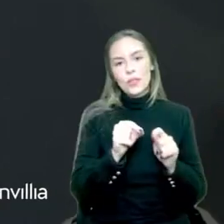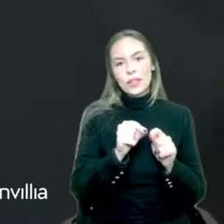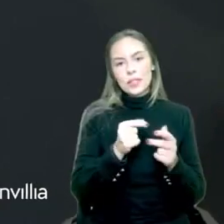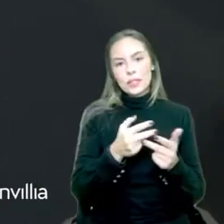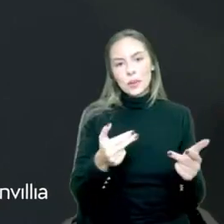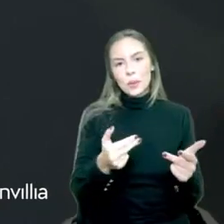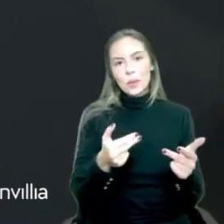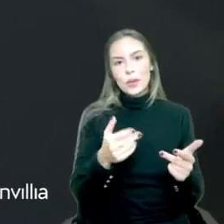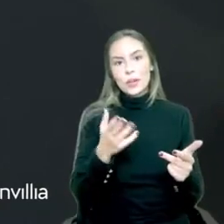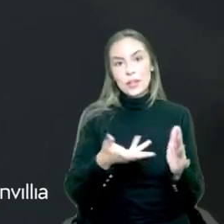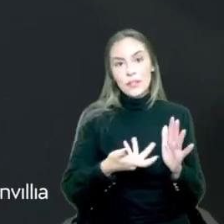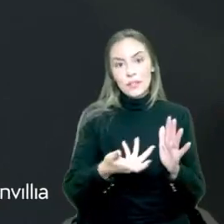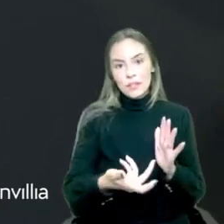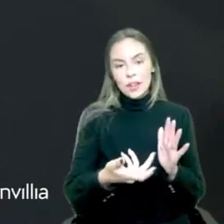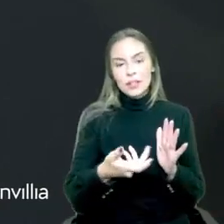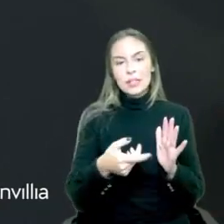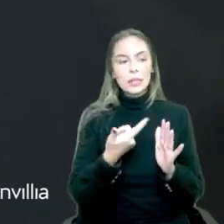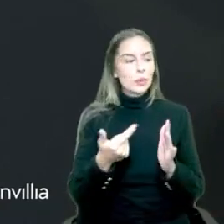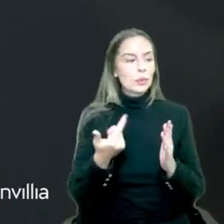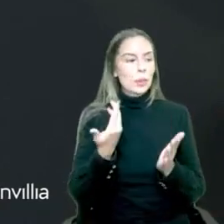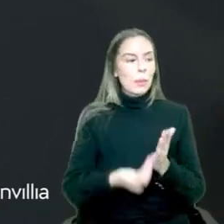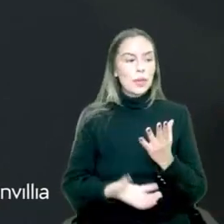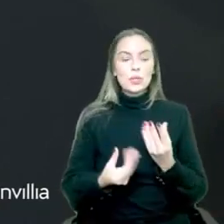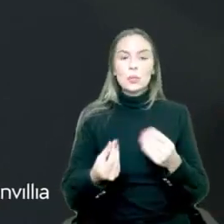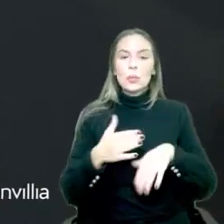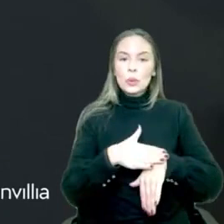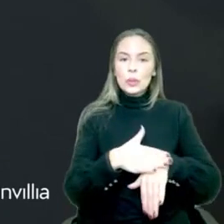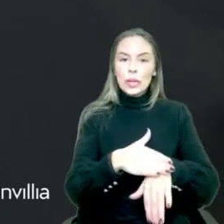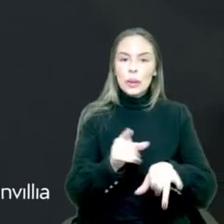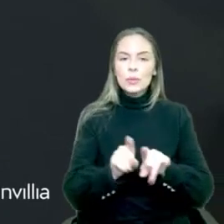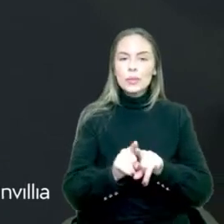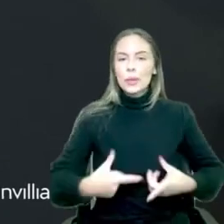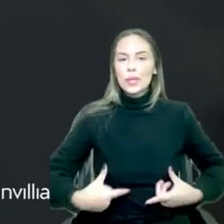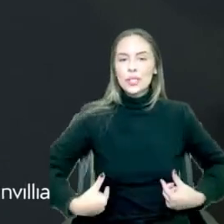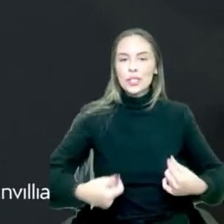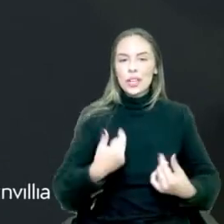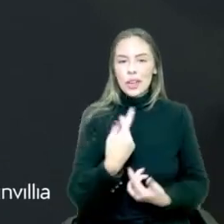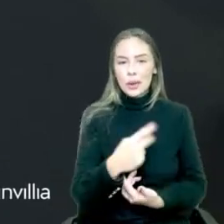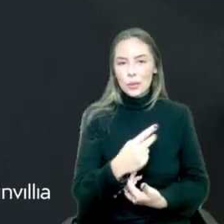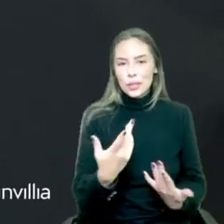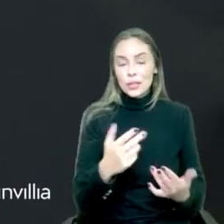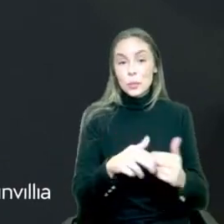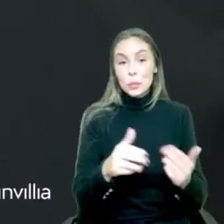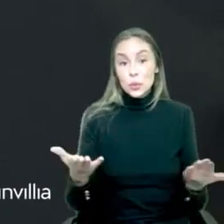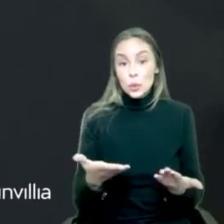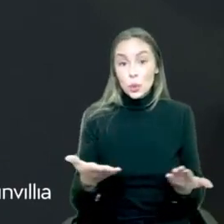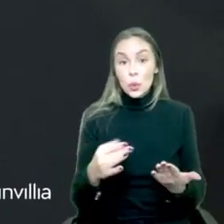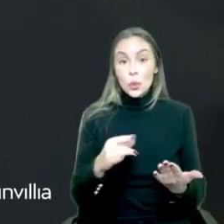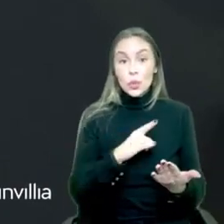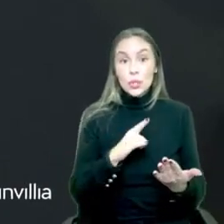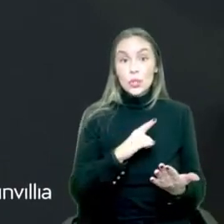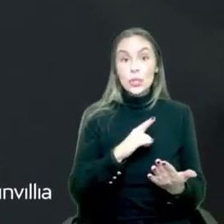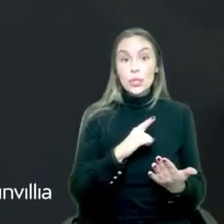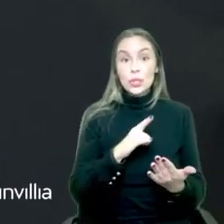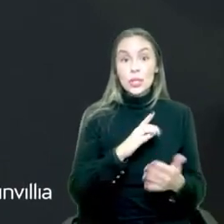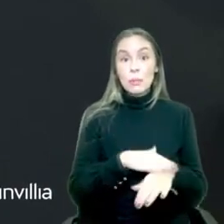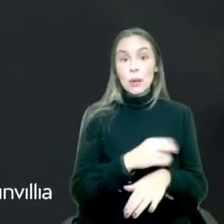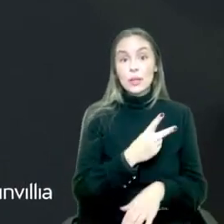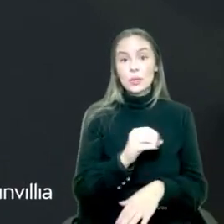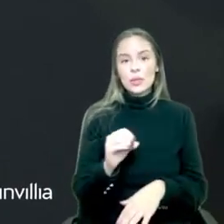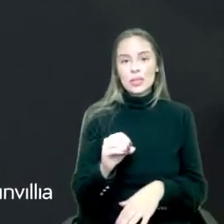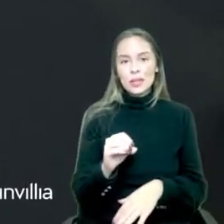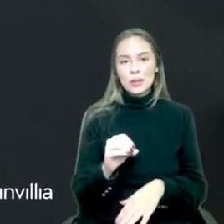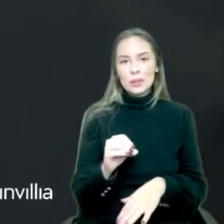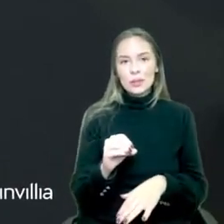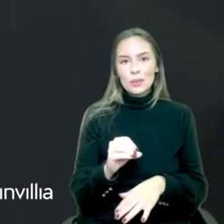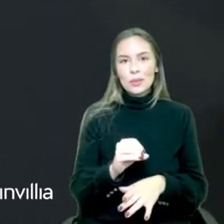time and money on that. And we have nowadays more than 200 use cases mapped using AI for